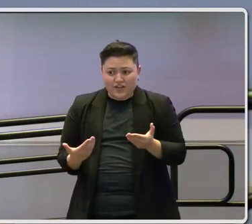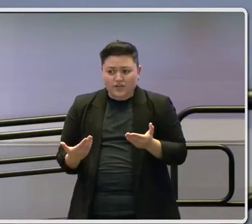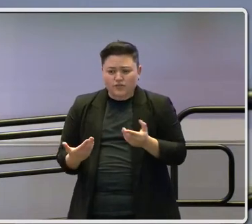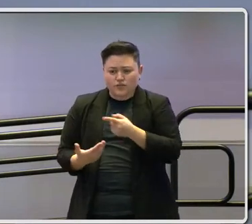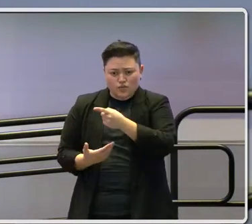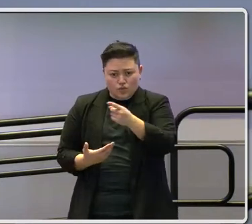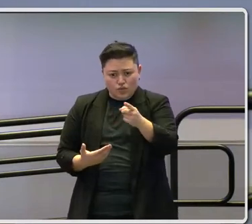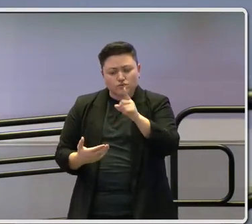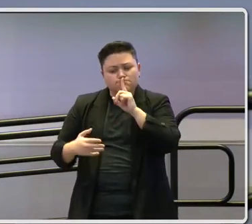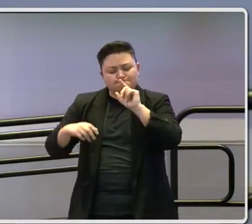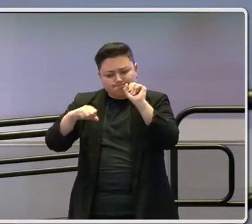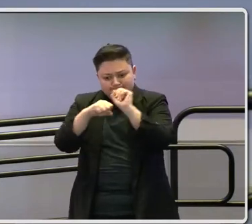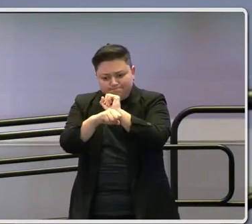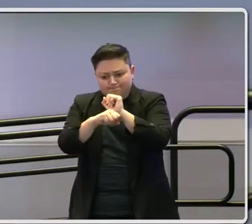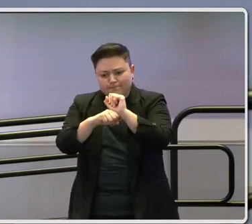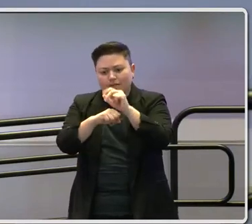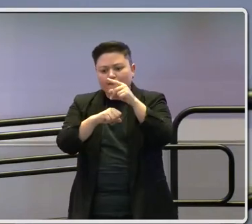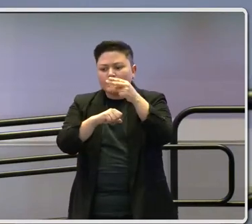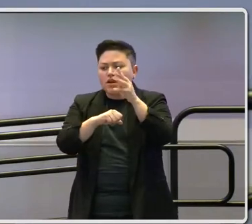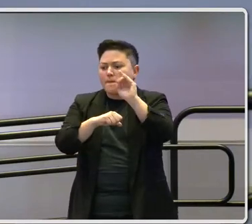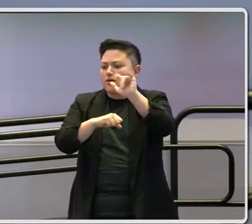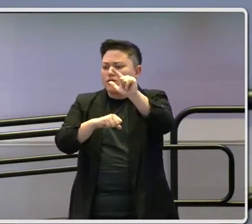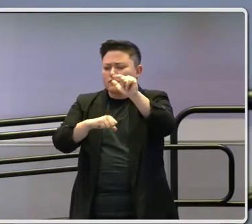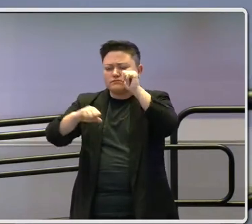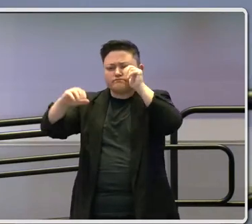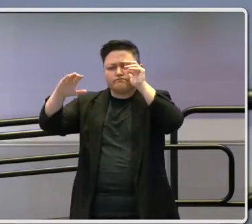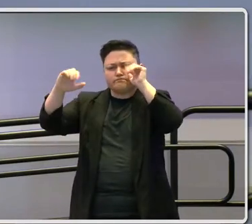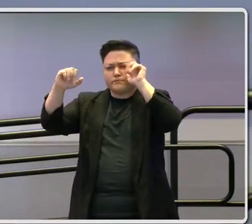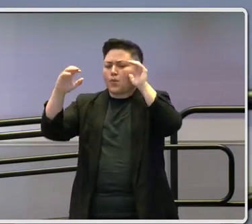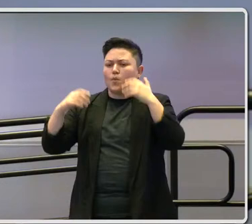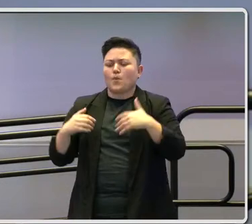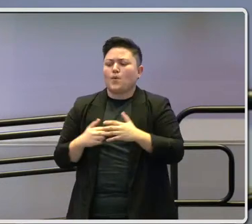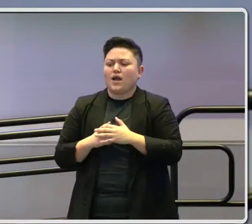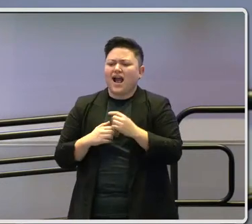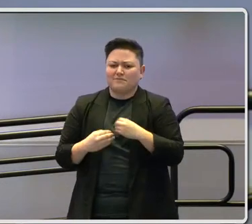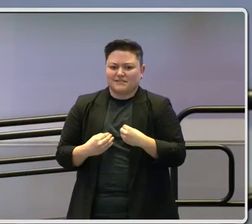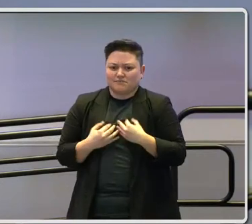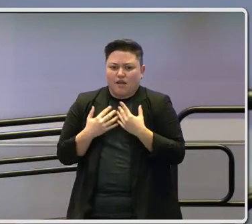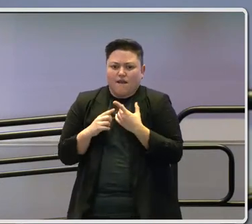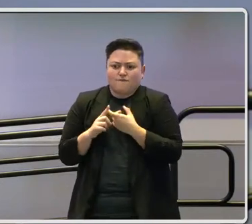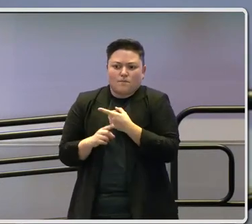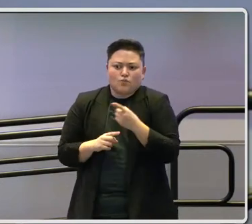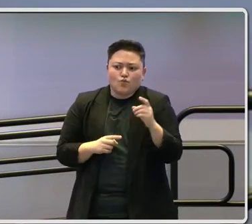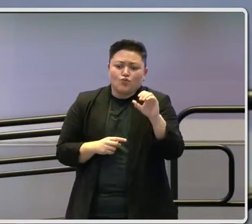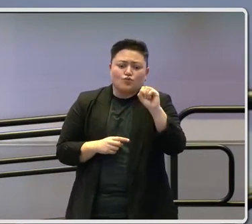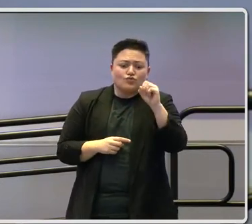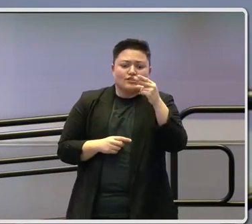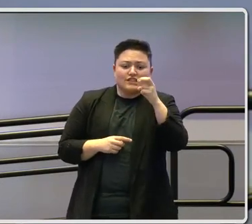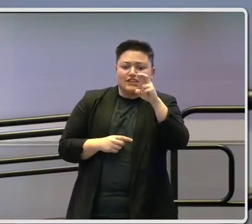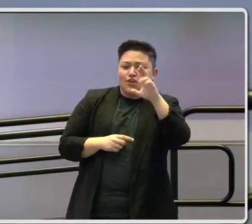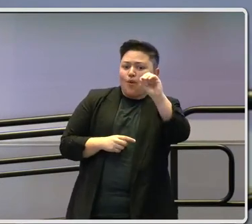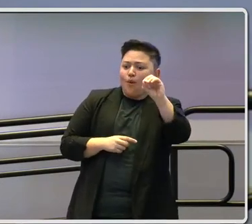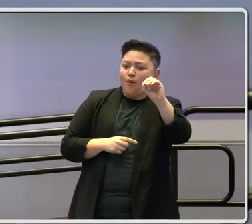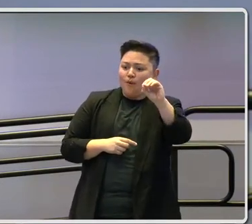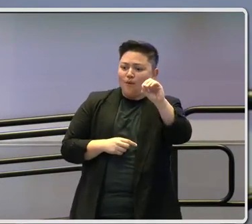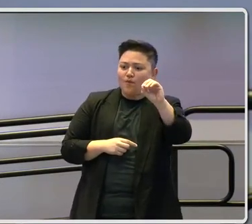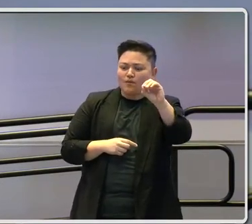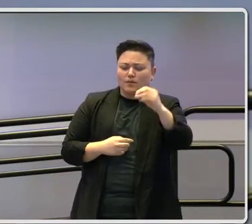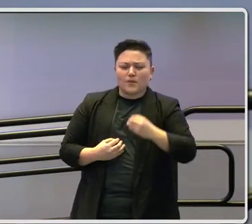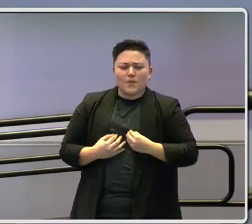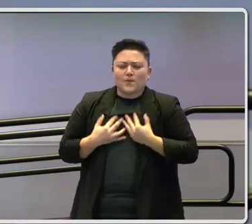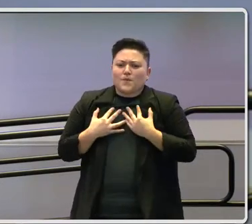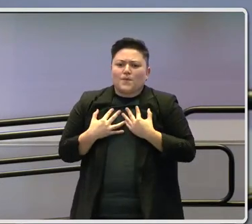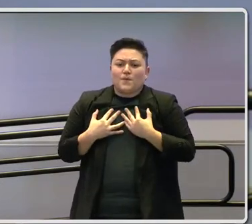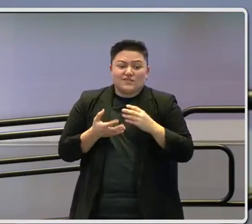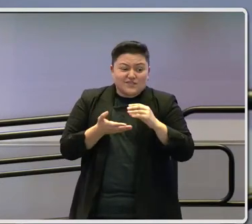truly, truly phenomenal. I am inspired by our everyday sheroes, our students who